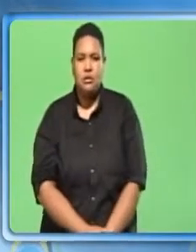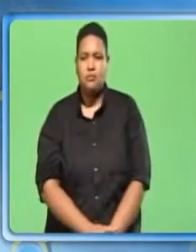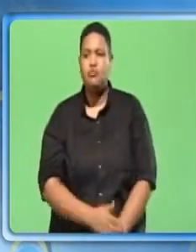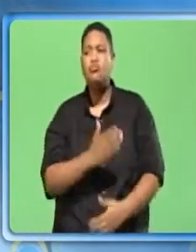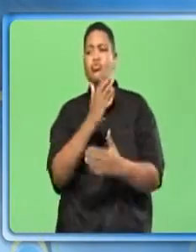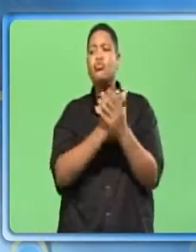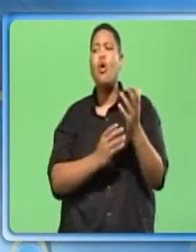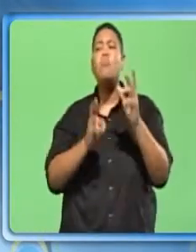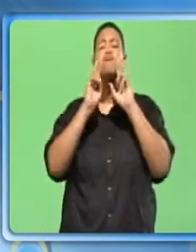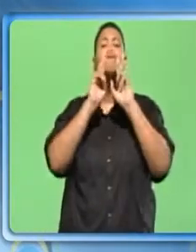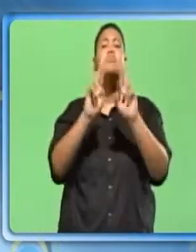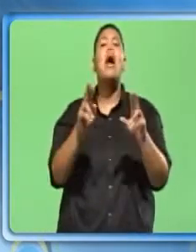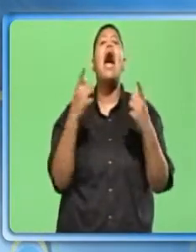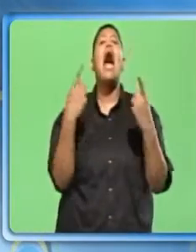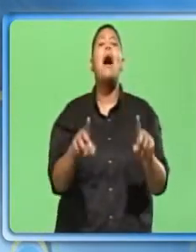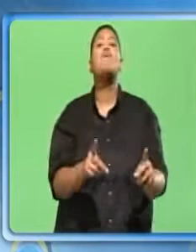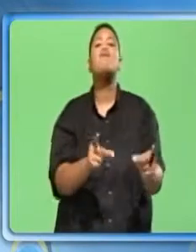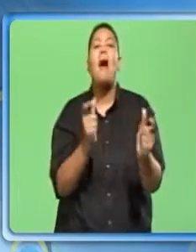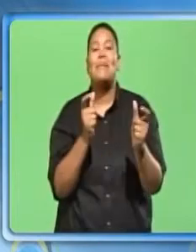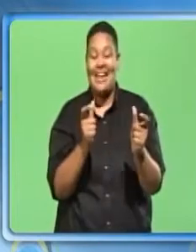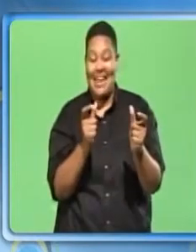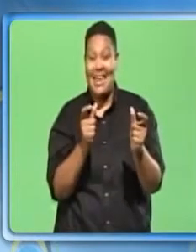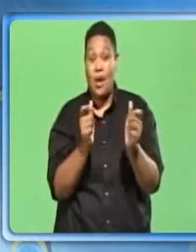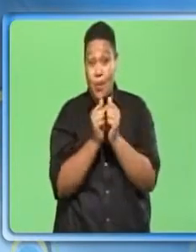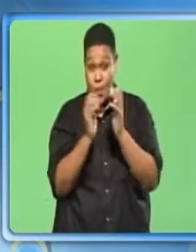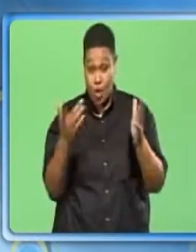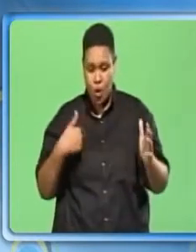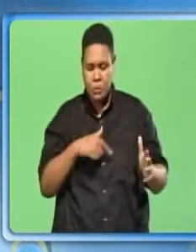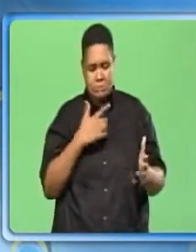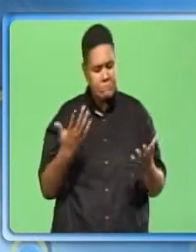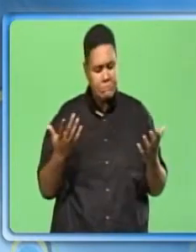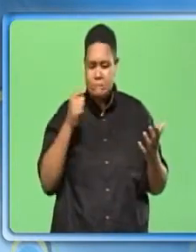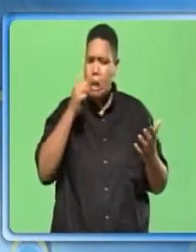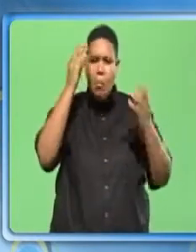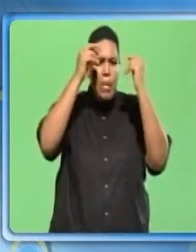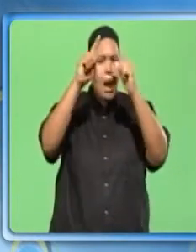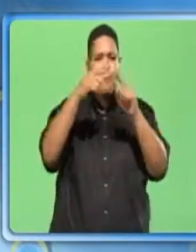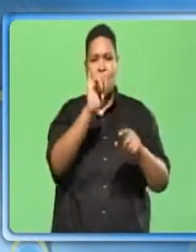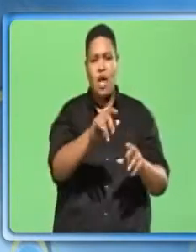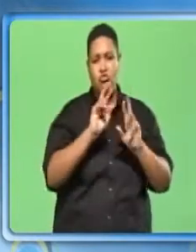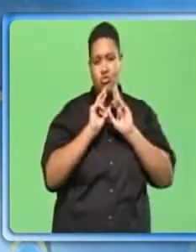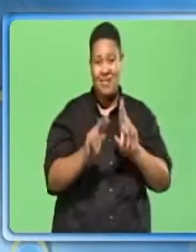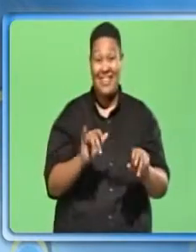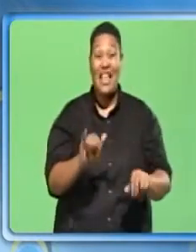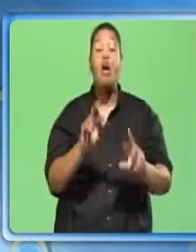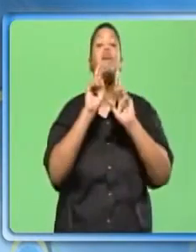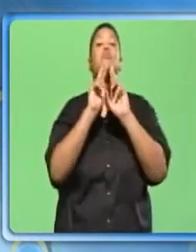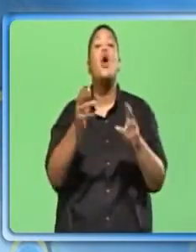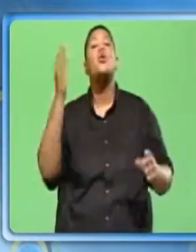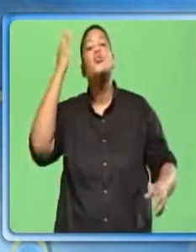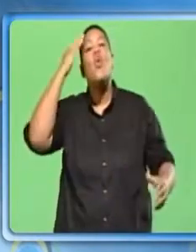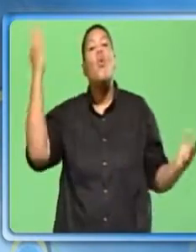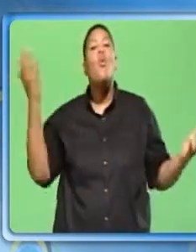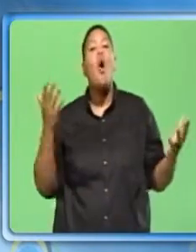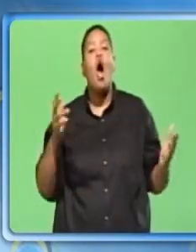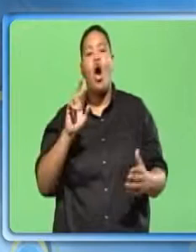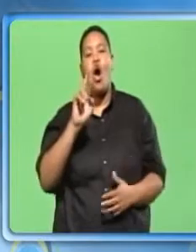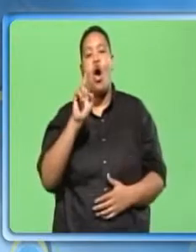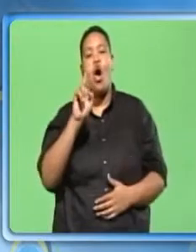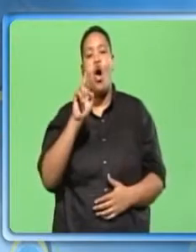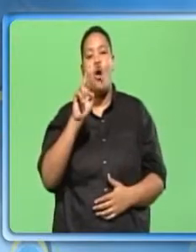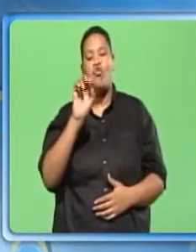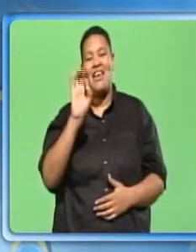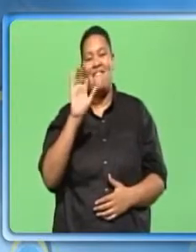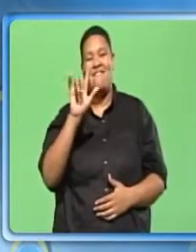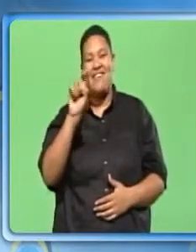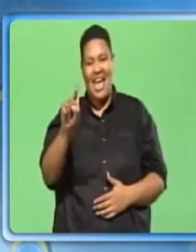Some responses occur rapidly, without us even thinking about it. These responses are known as reflexes.